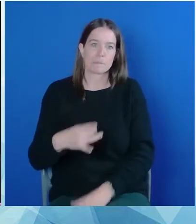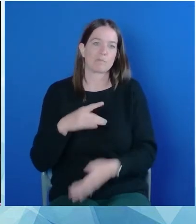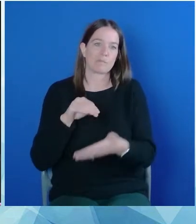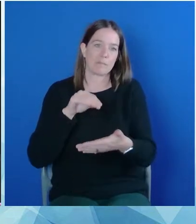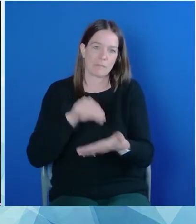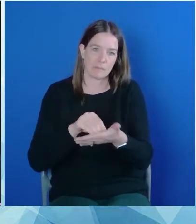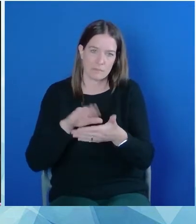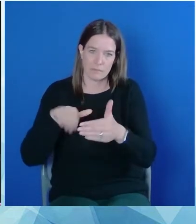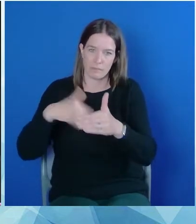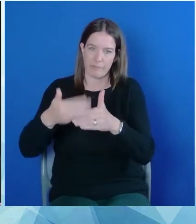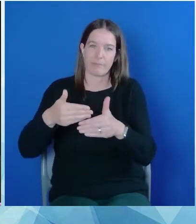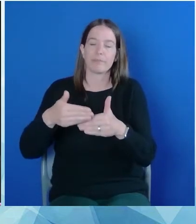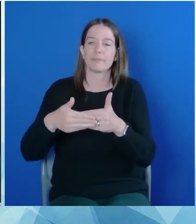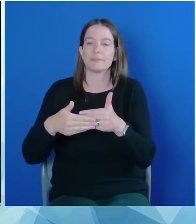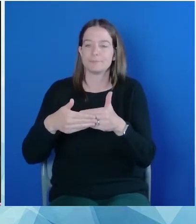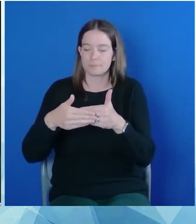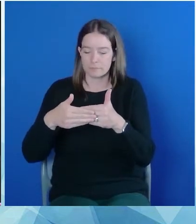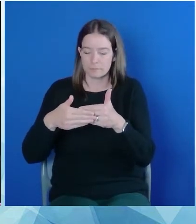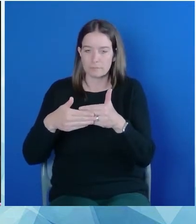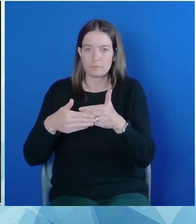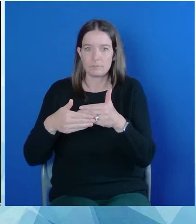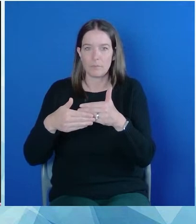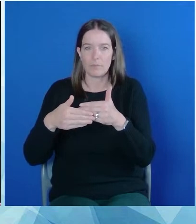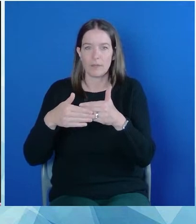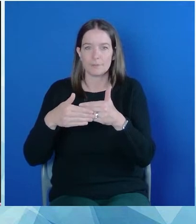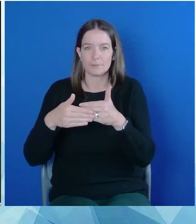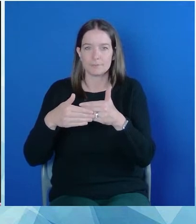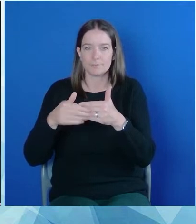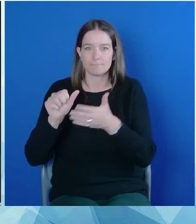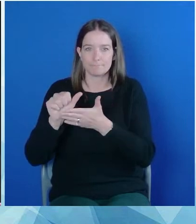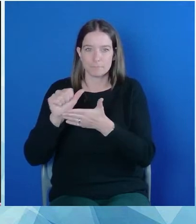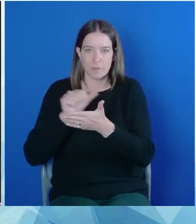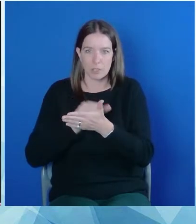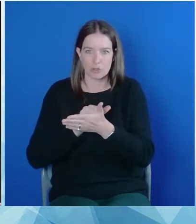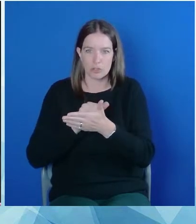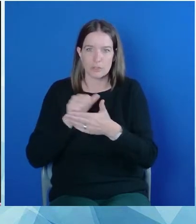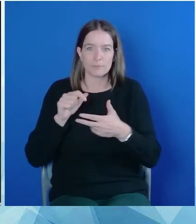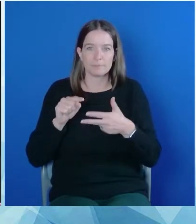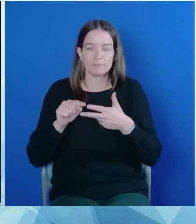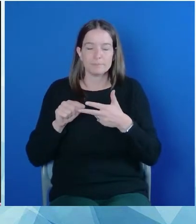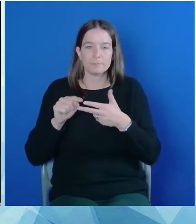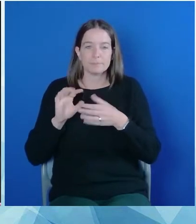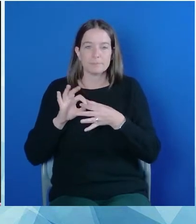I would like to have an agendized item regarding,